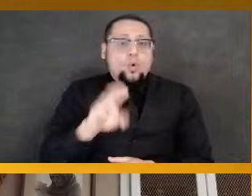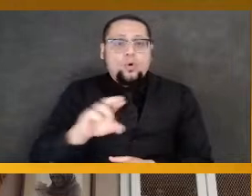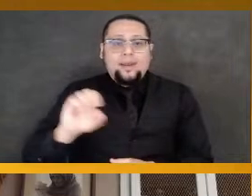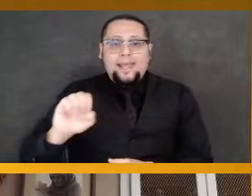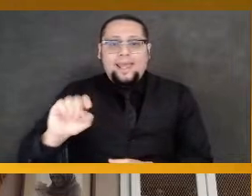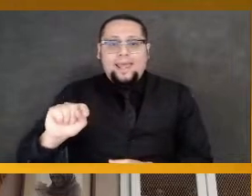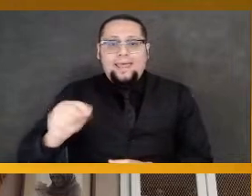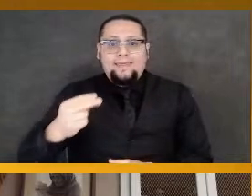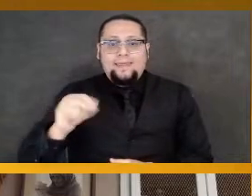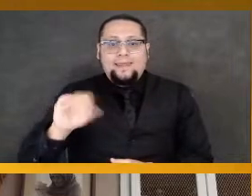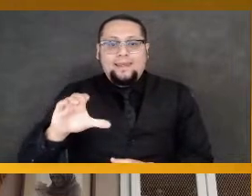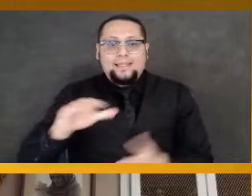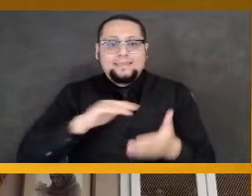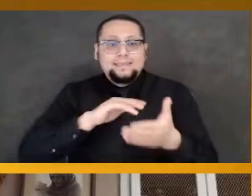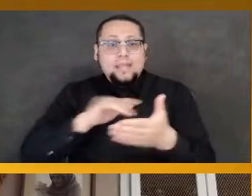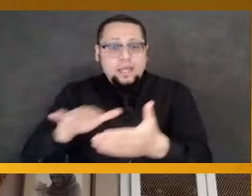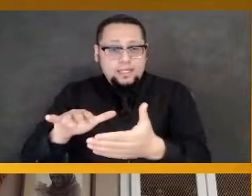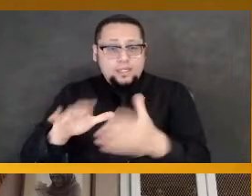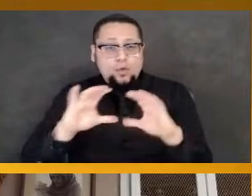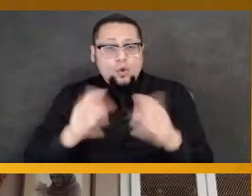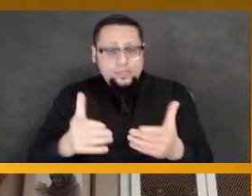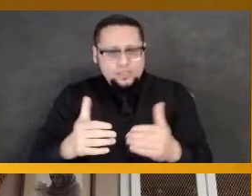to learn more about how you can support people.